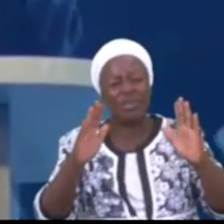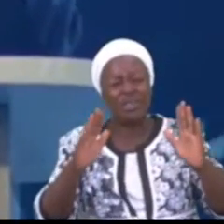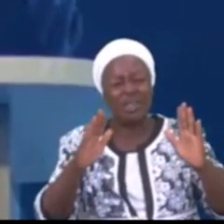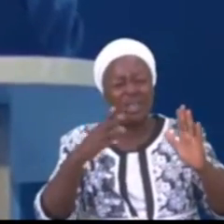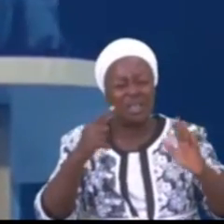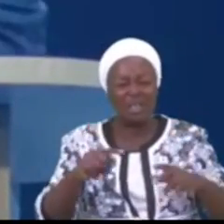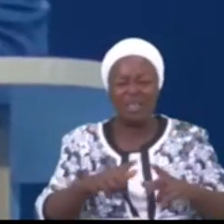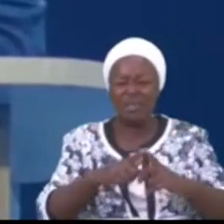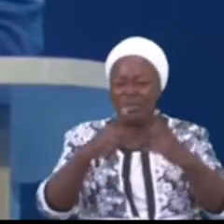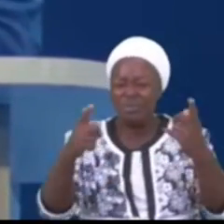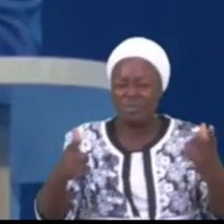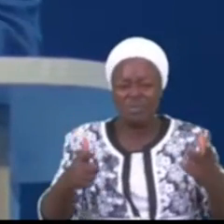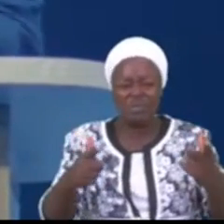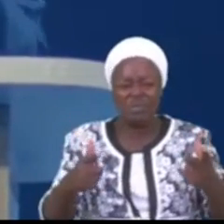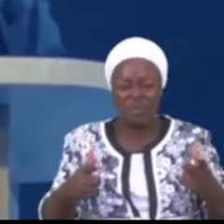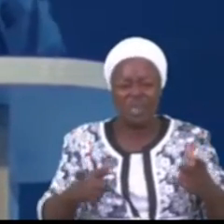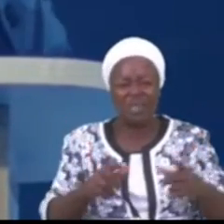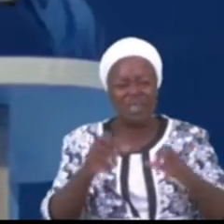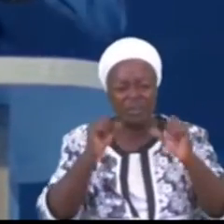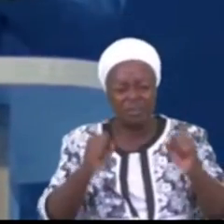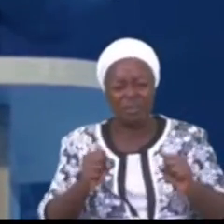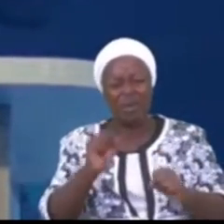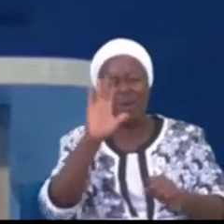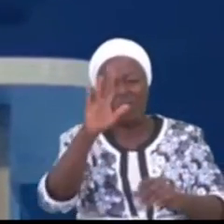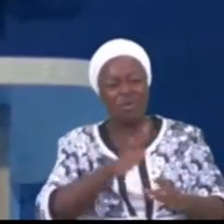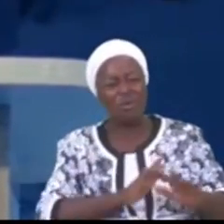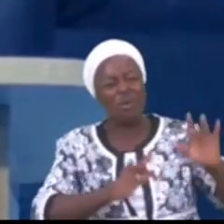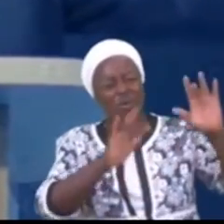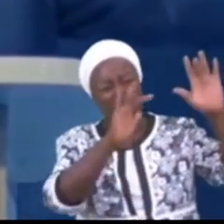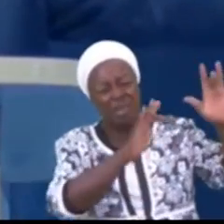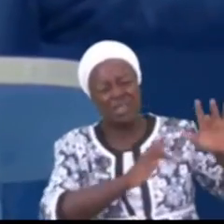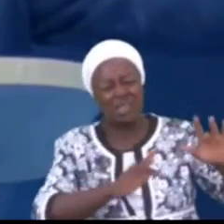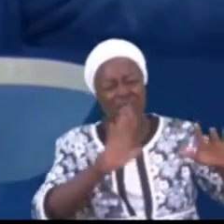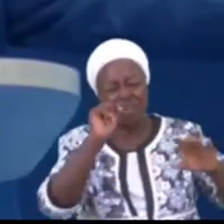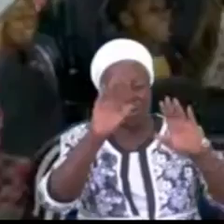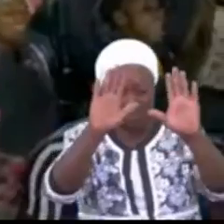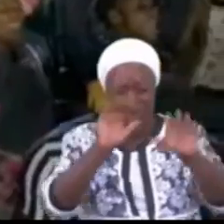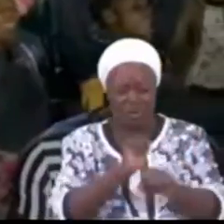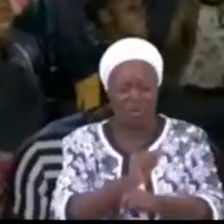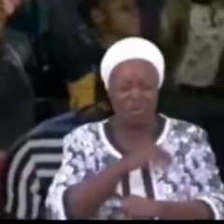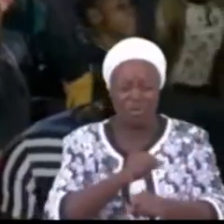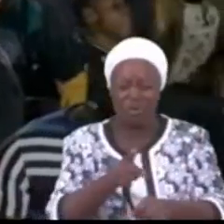majesty, your mercy, your miracle will spread everywhere.